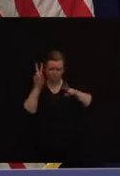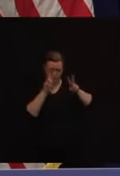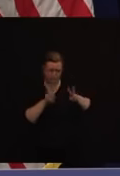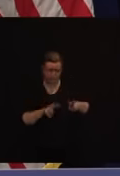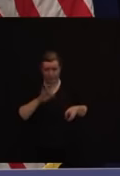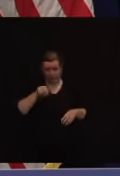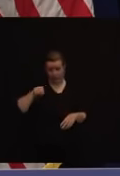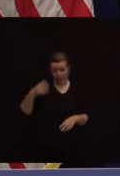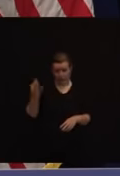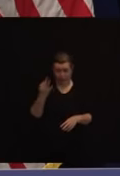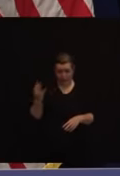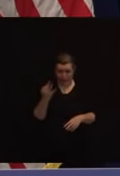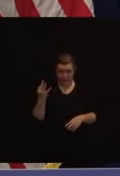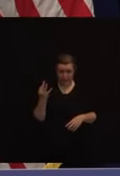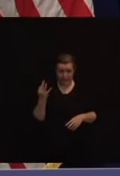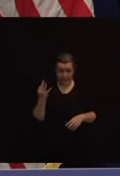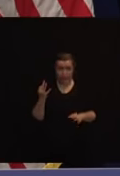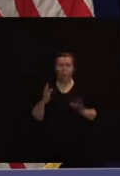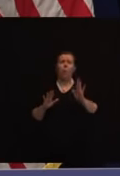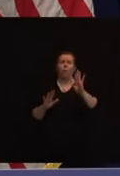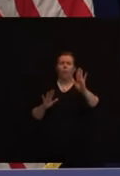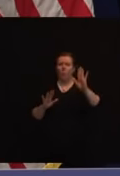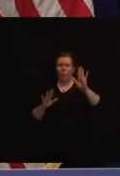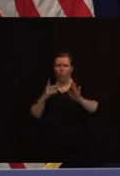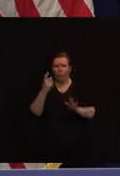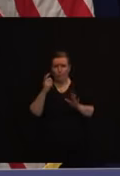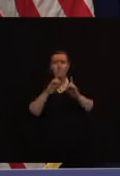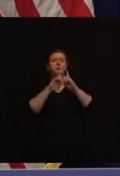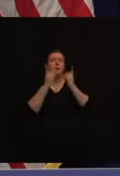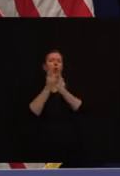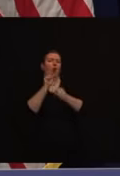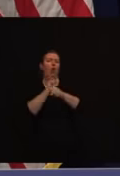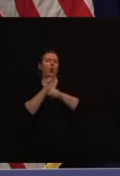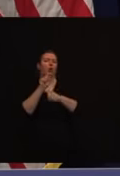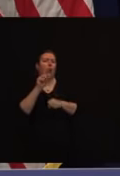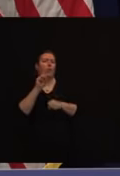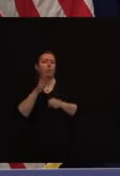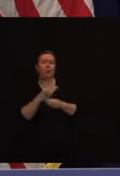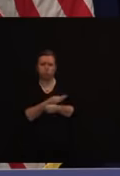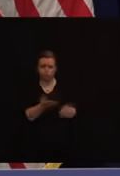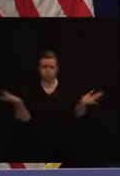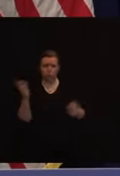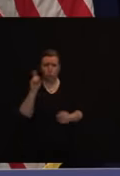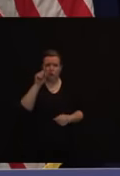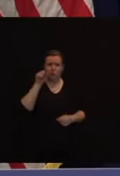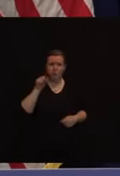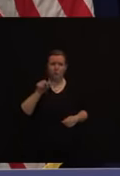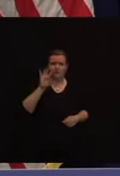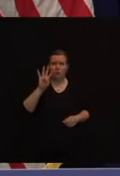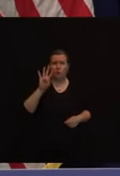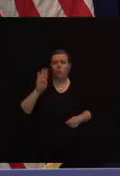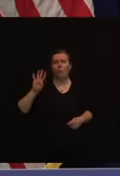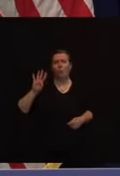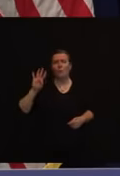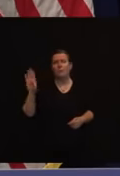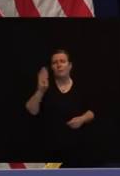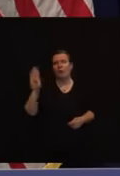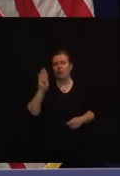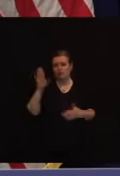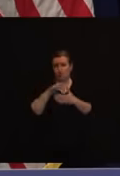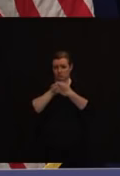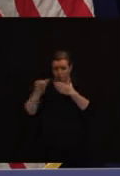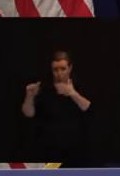Just one other point, Gov. The department has already distributed $1.4 billion in unemployment benefits since the pandemic